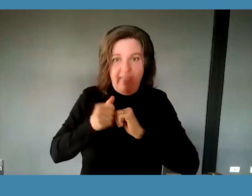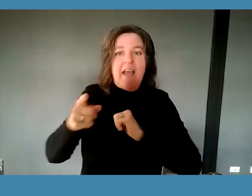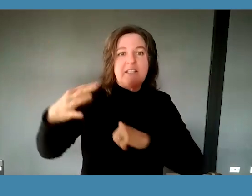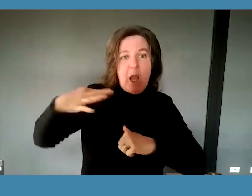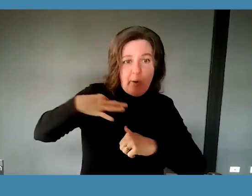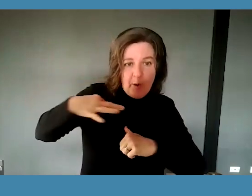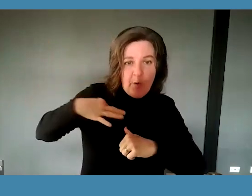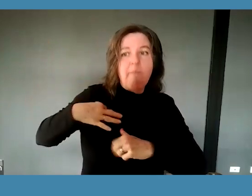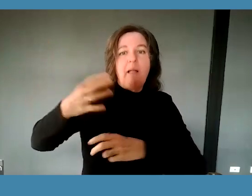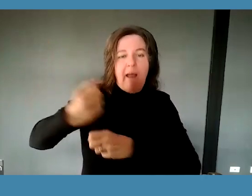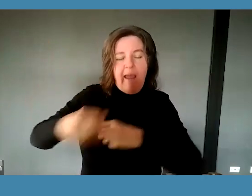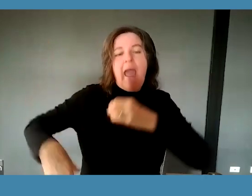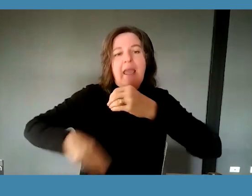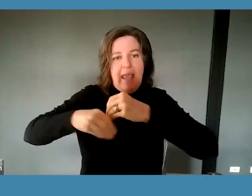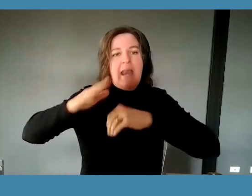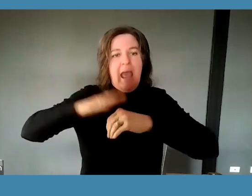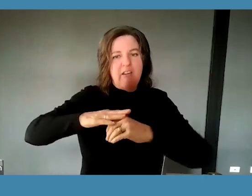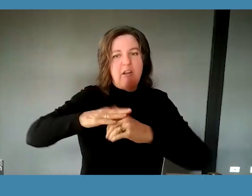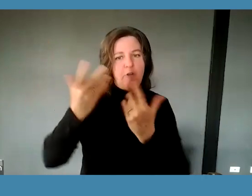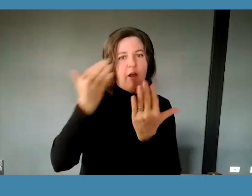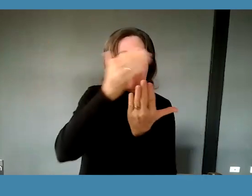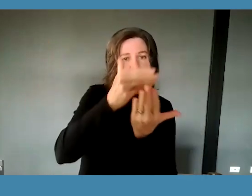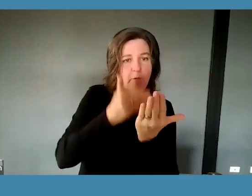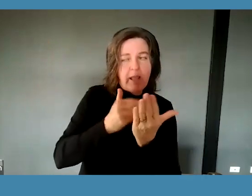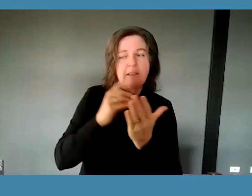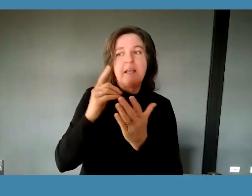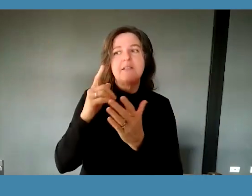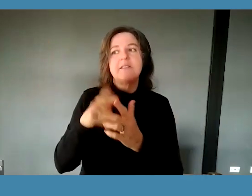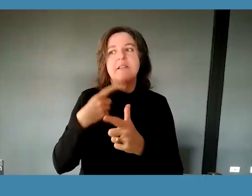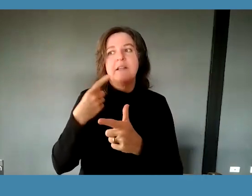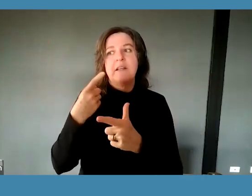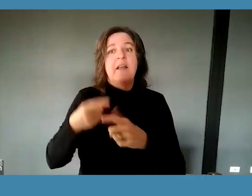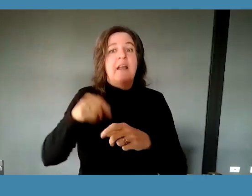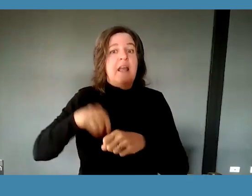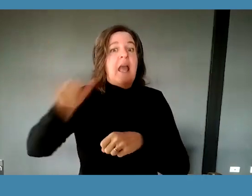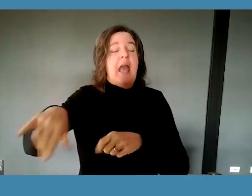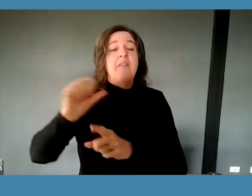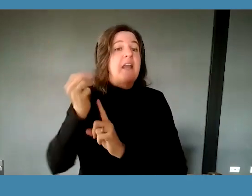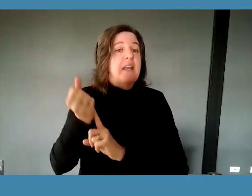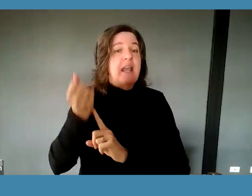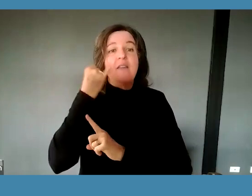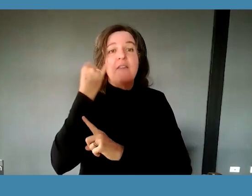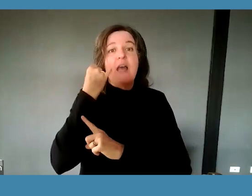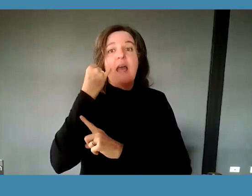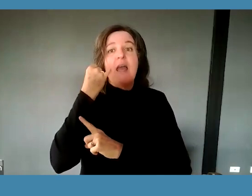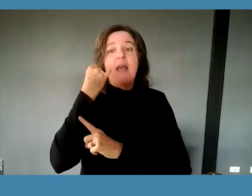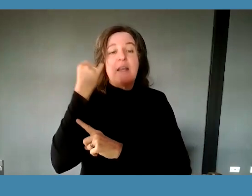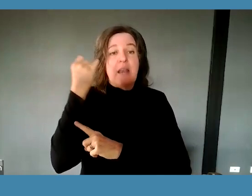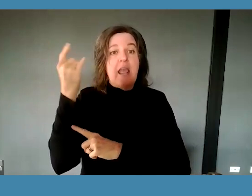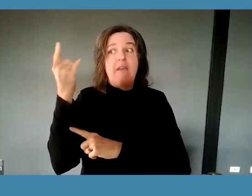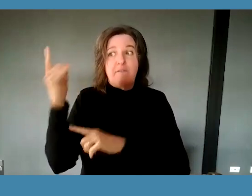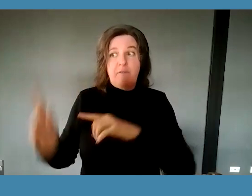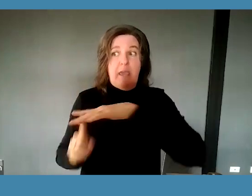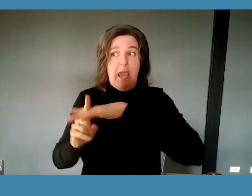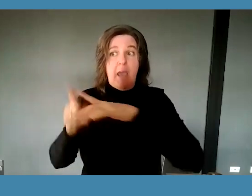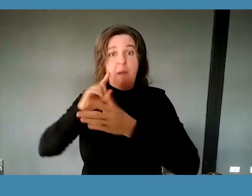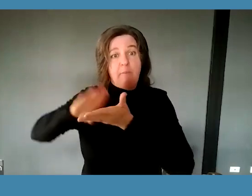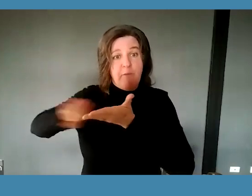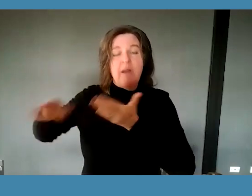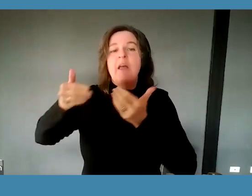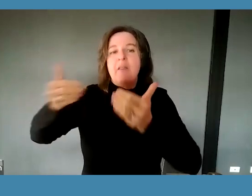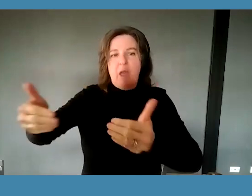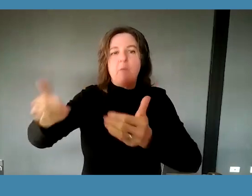list. And then, in that circumstance, if you came up onto the waiver, they would then enroll you in